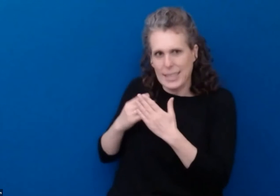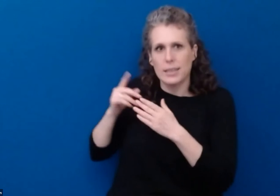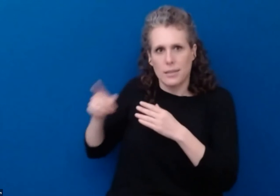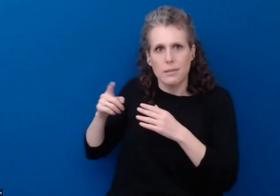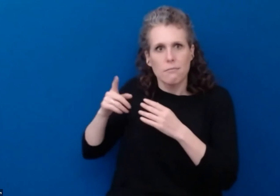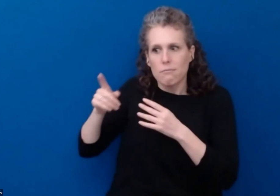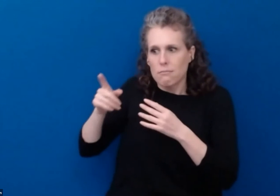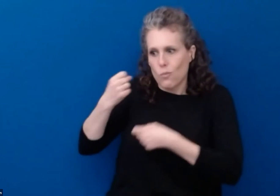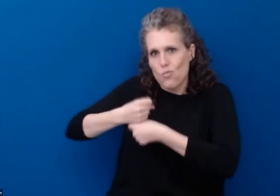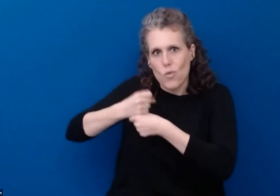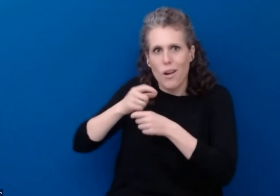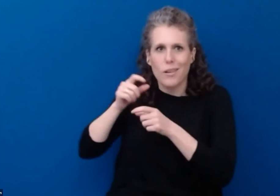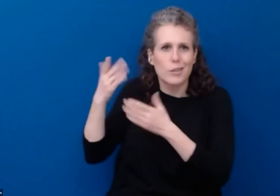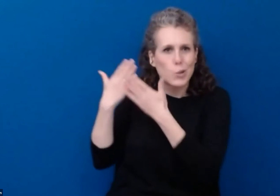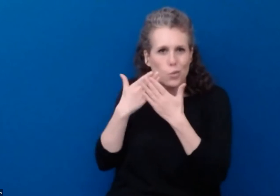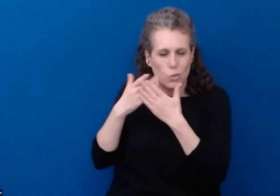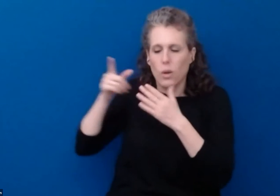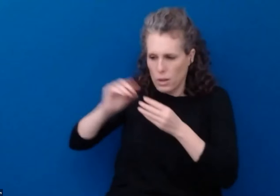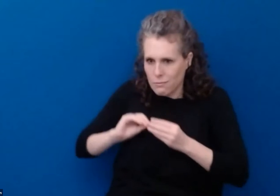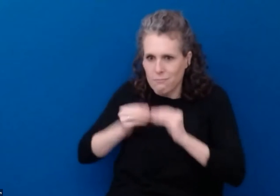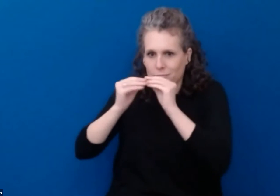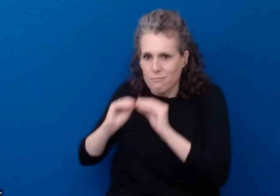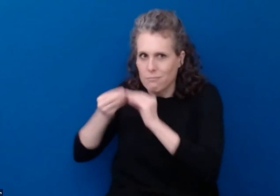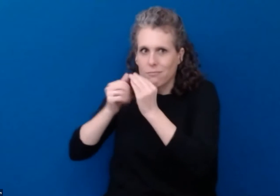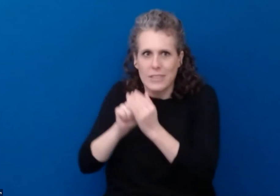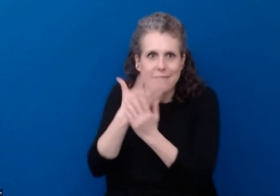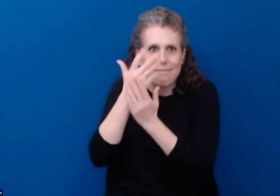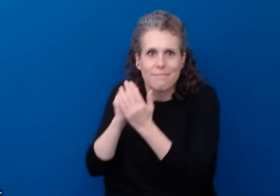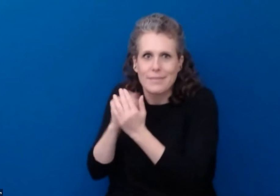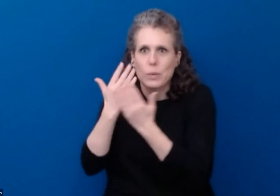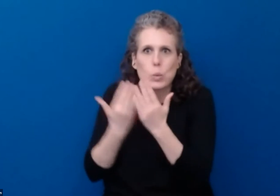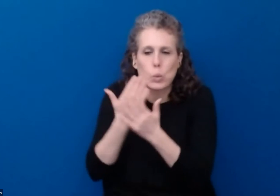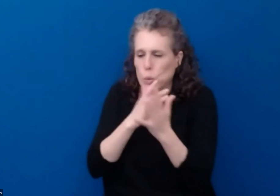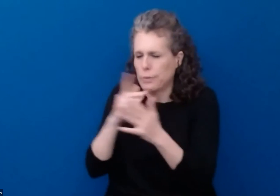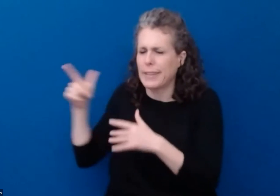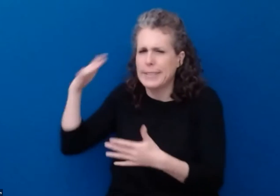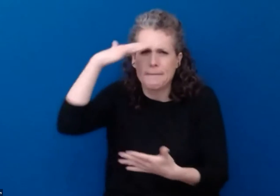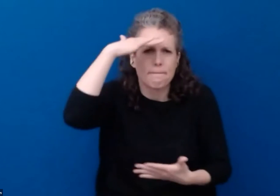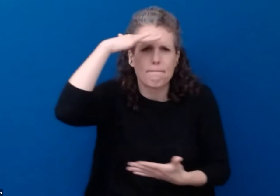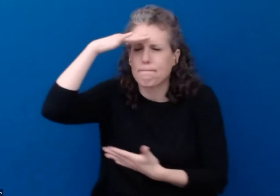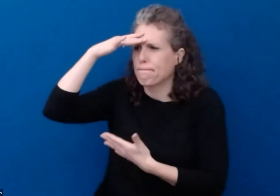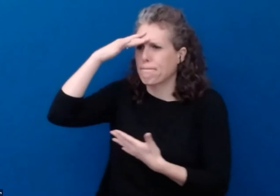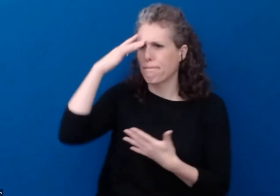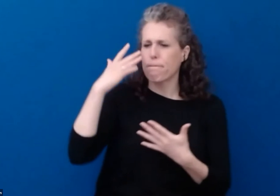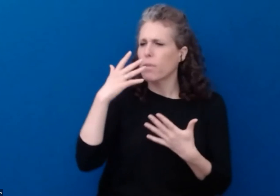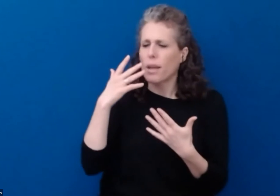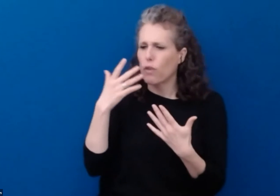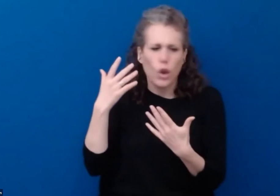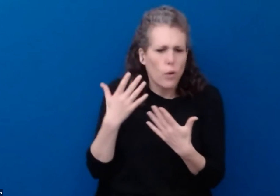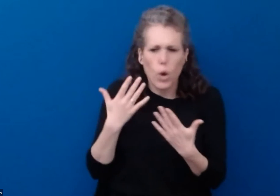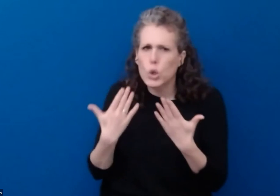developers. They were looking for special tasks,